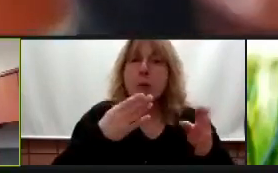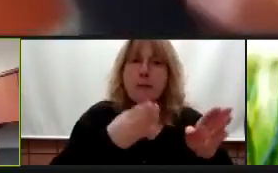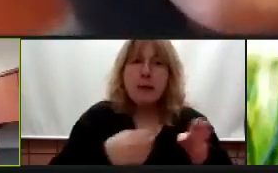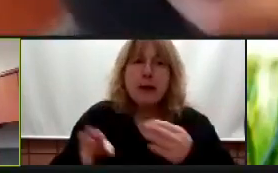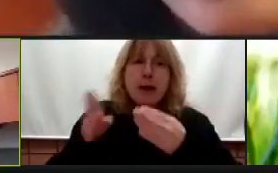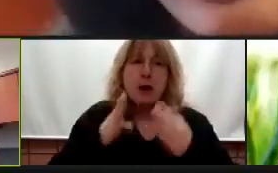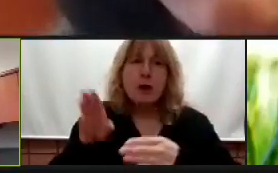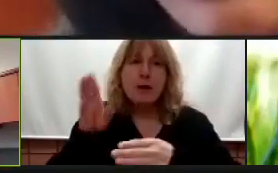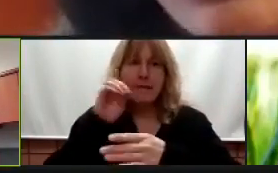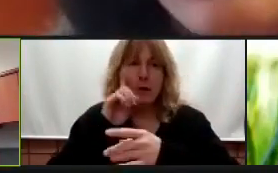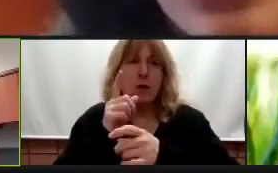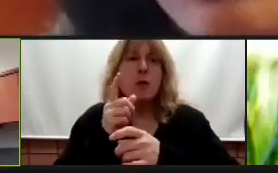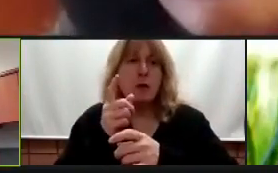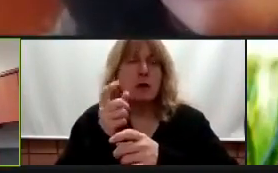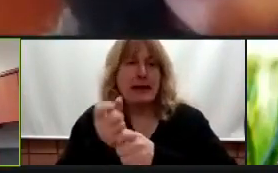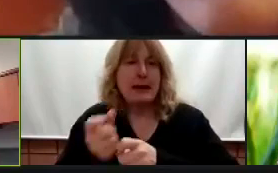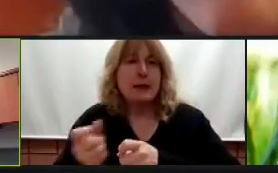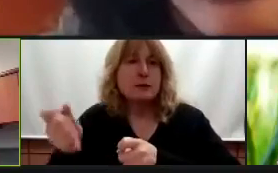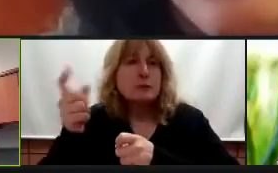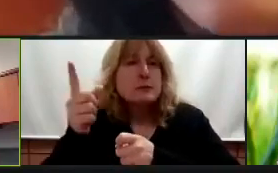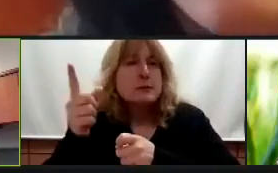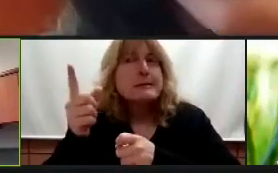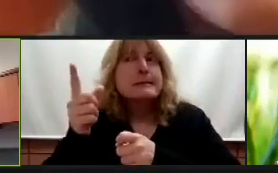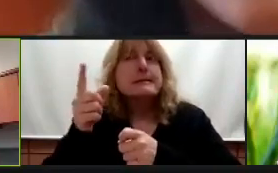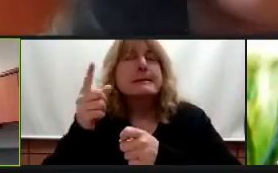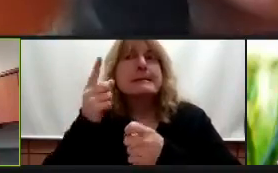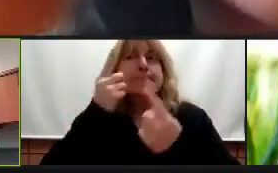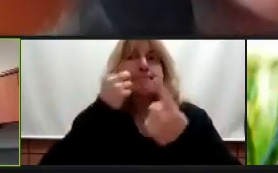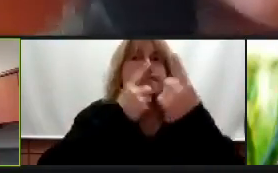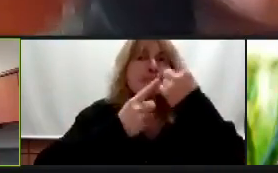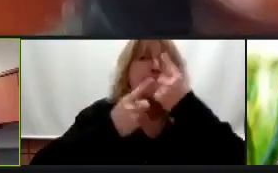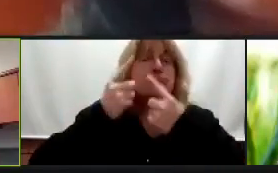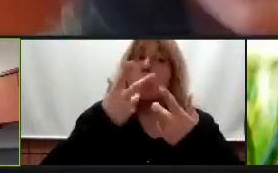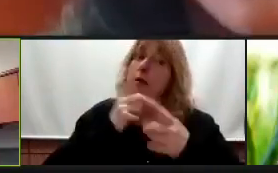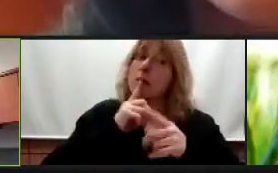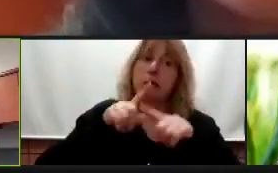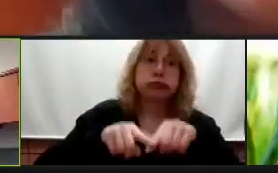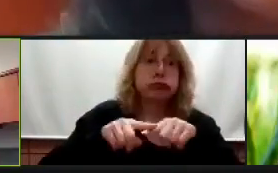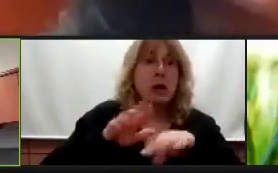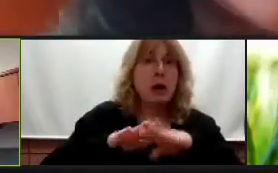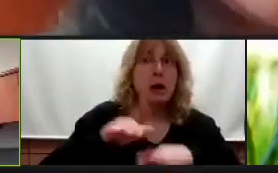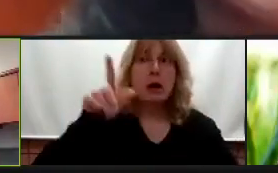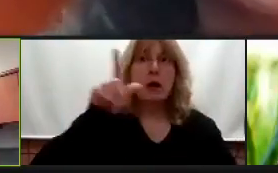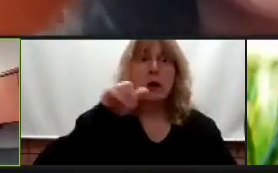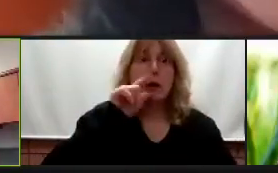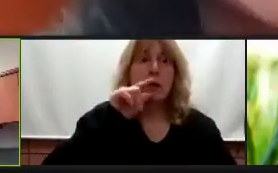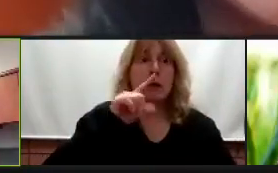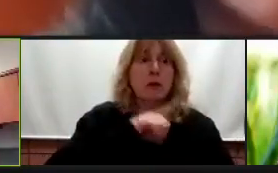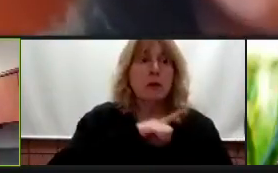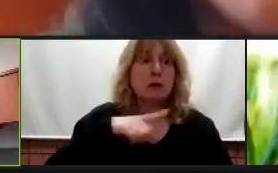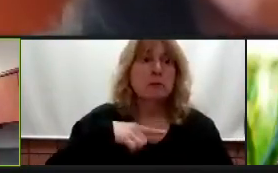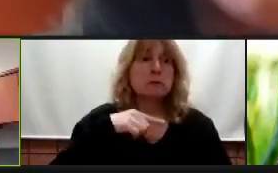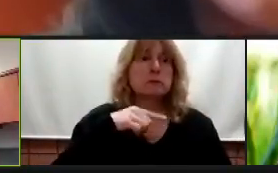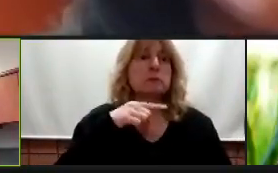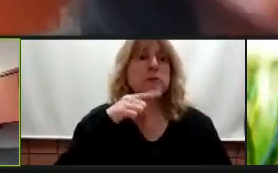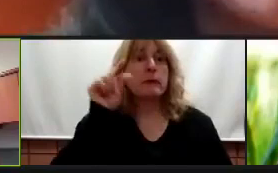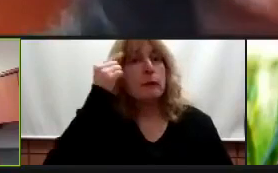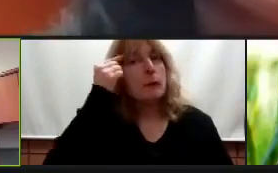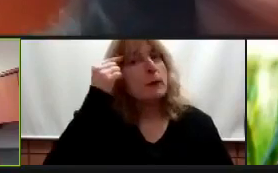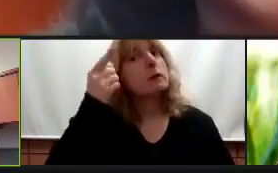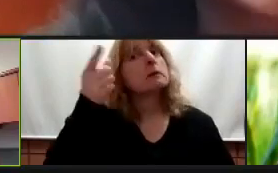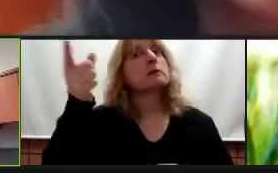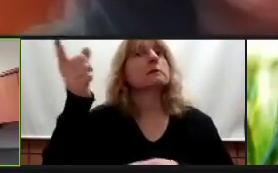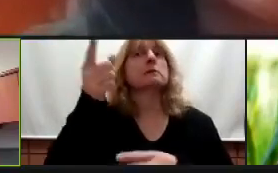considering, and some of that's going to come down to lawmakers and what they count, so to speak, as full-time instruction or the